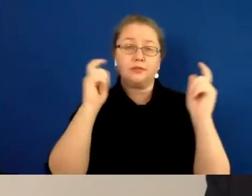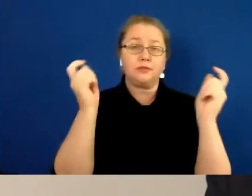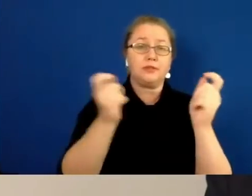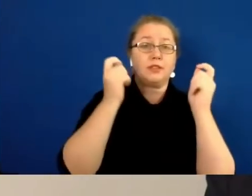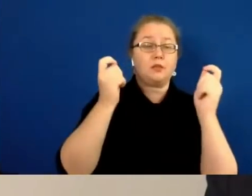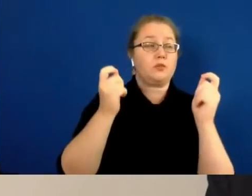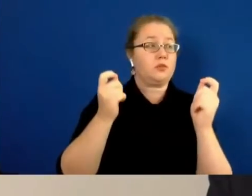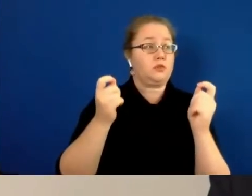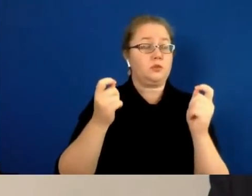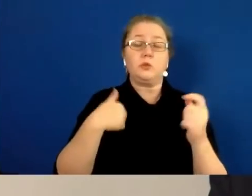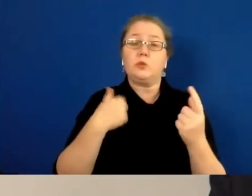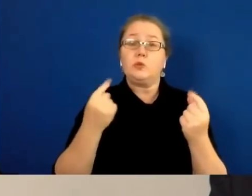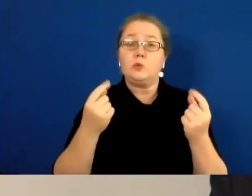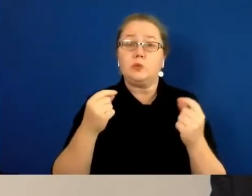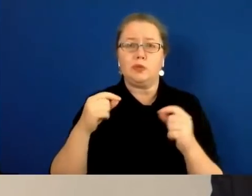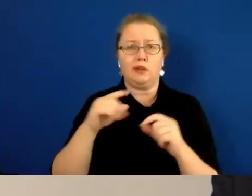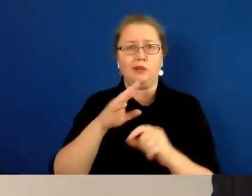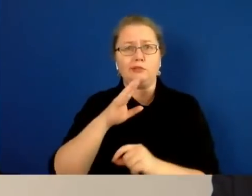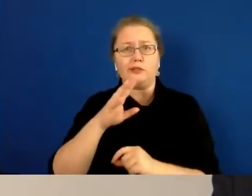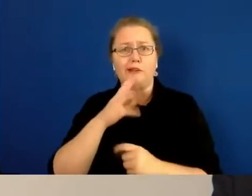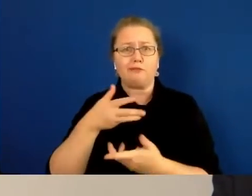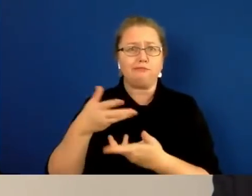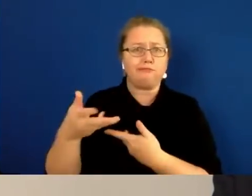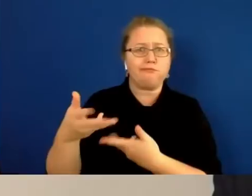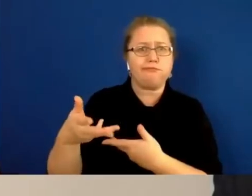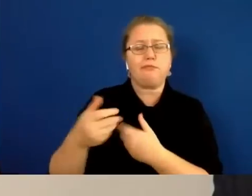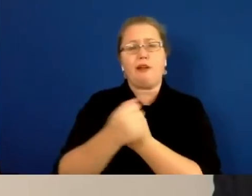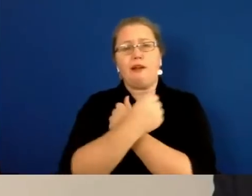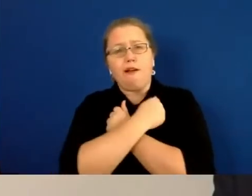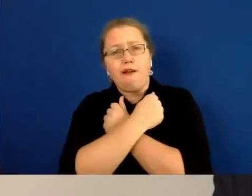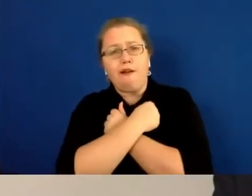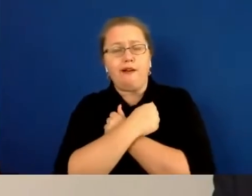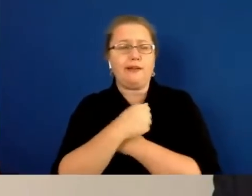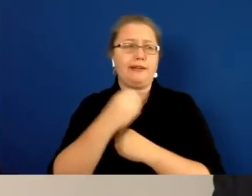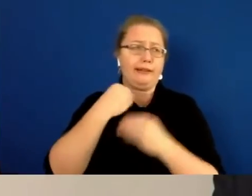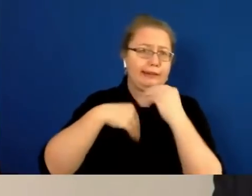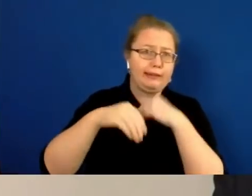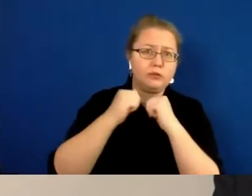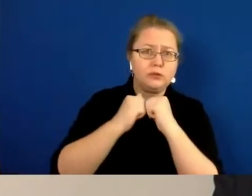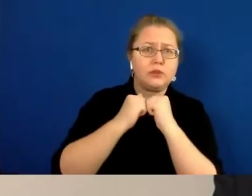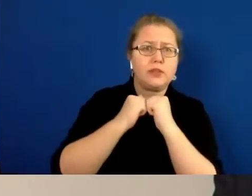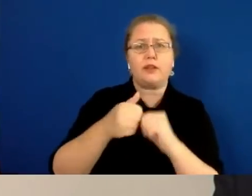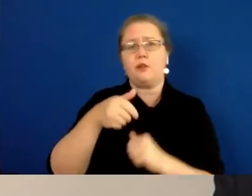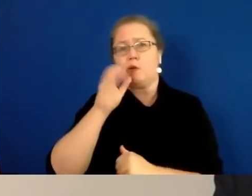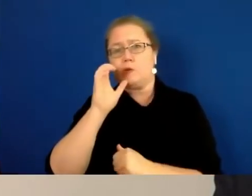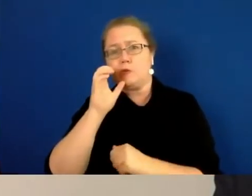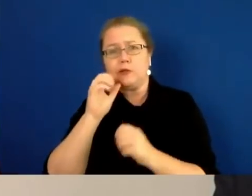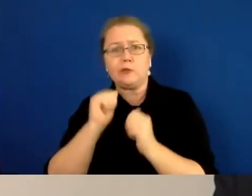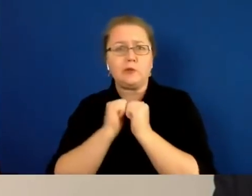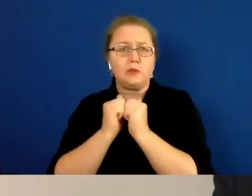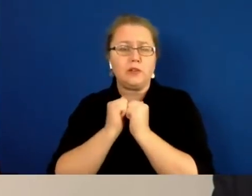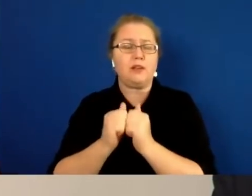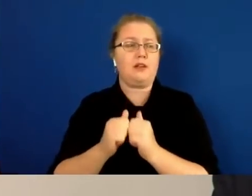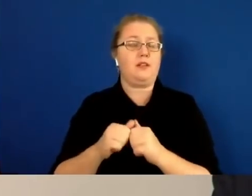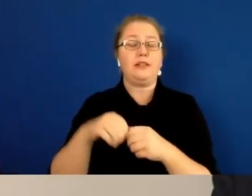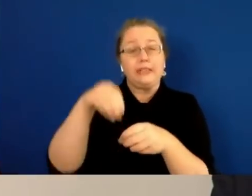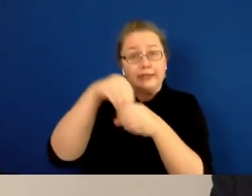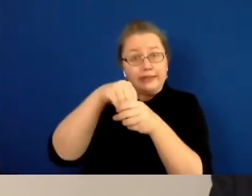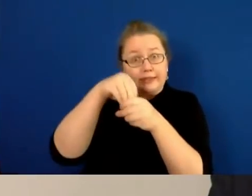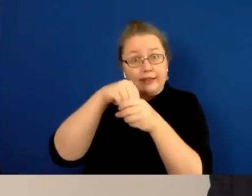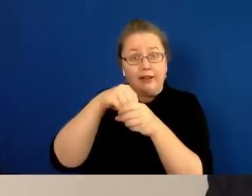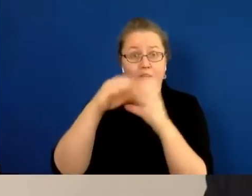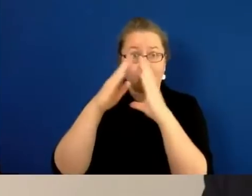homes that are choosing not to participate this year. We remind everyone that a province-wide order is now in